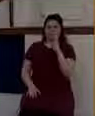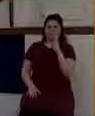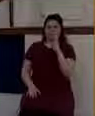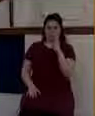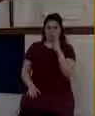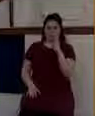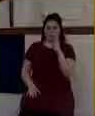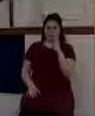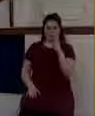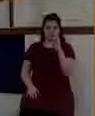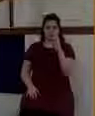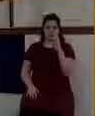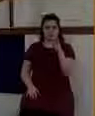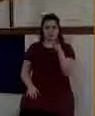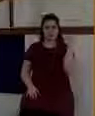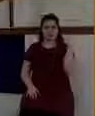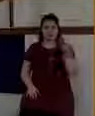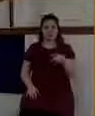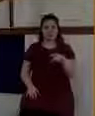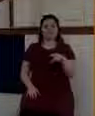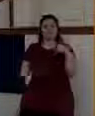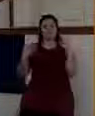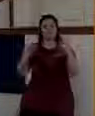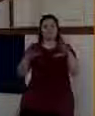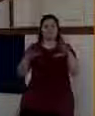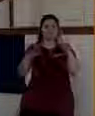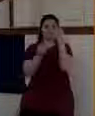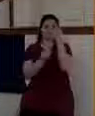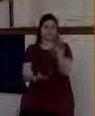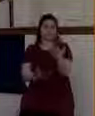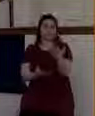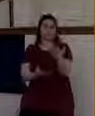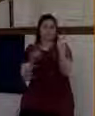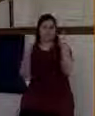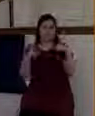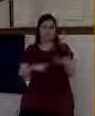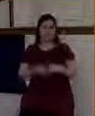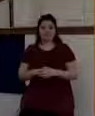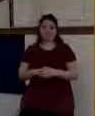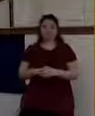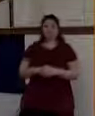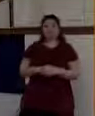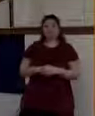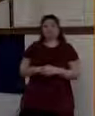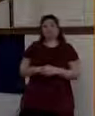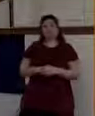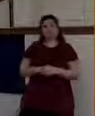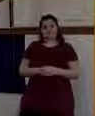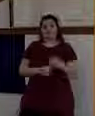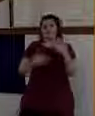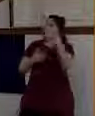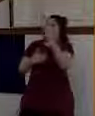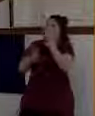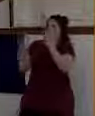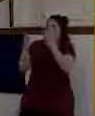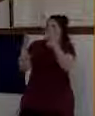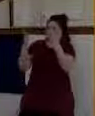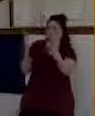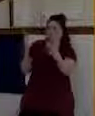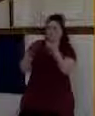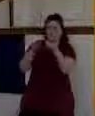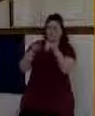see part of the theme of this whole chapter, the reliability of the word of God. Even though God's servants may not be reliable, God's word is